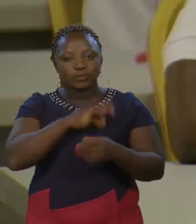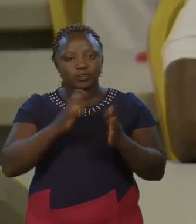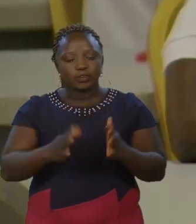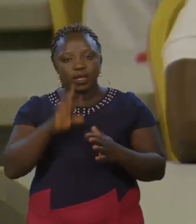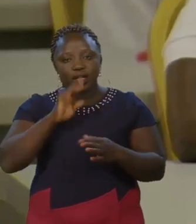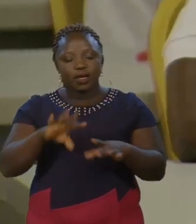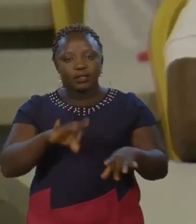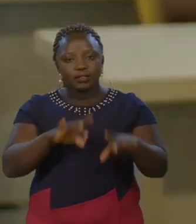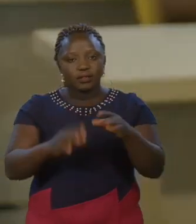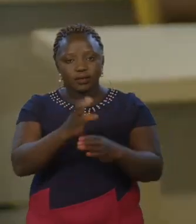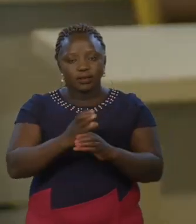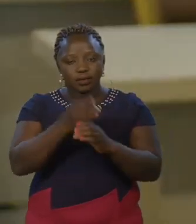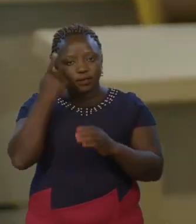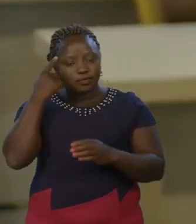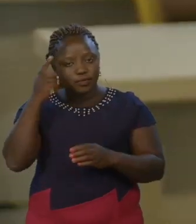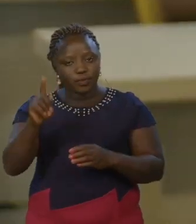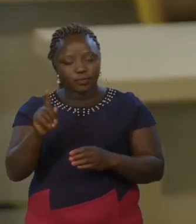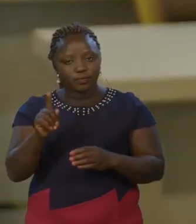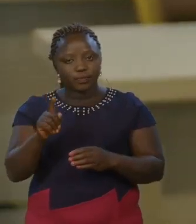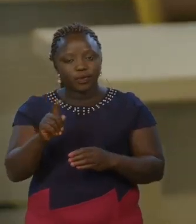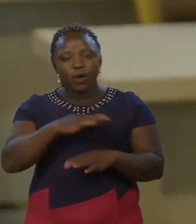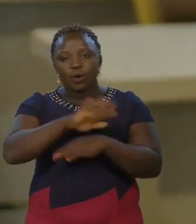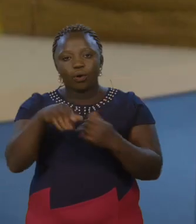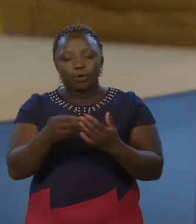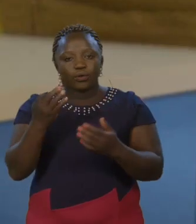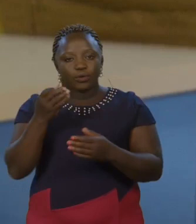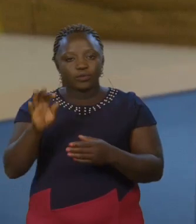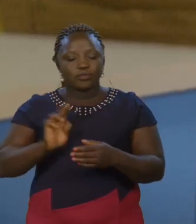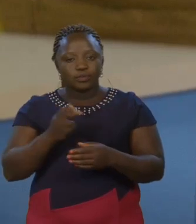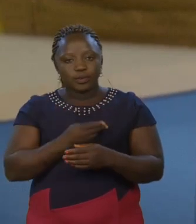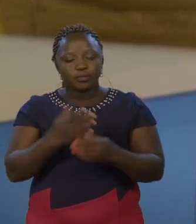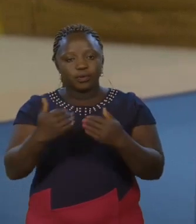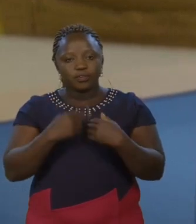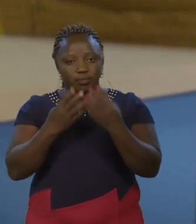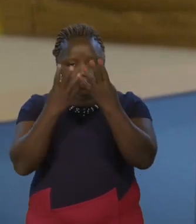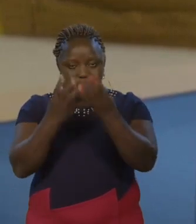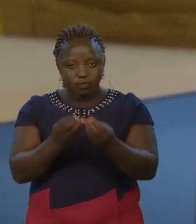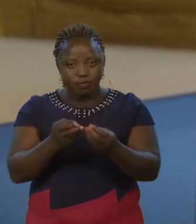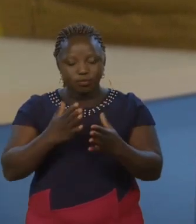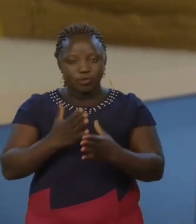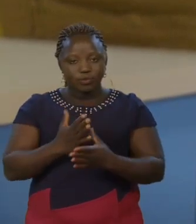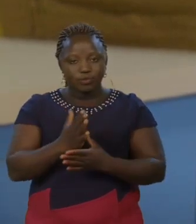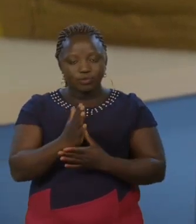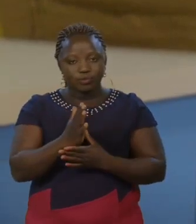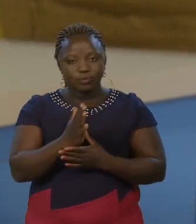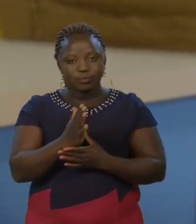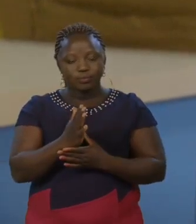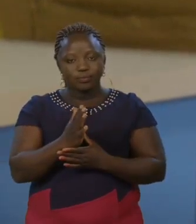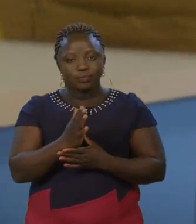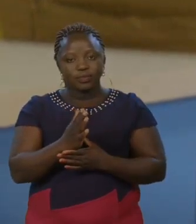the beneficiaries were taken care of. All of them were notified through either